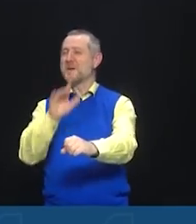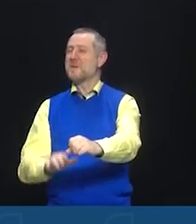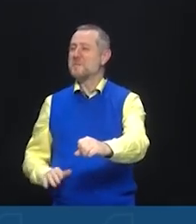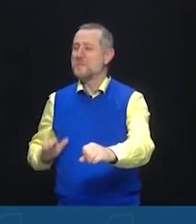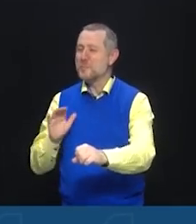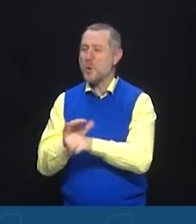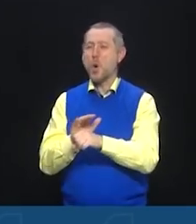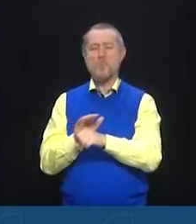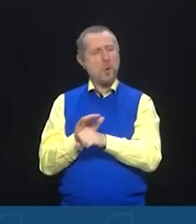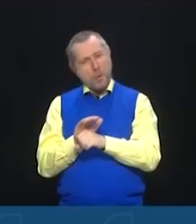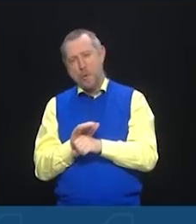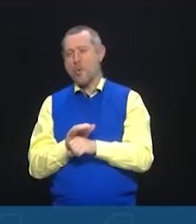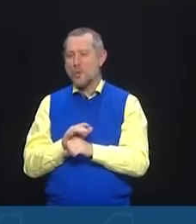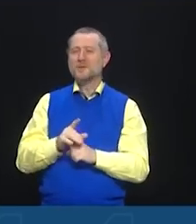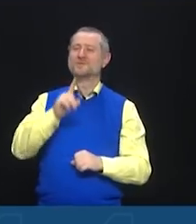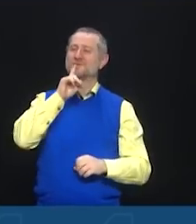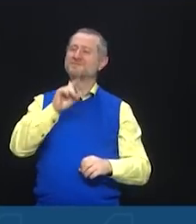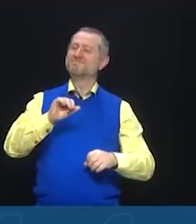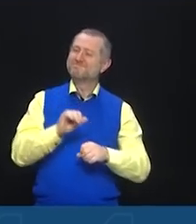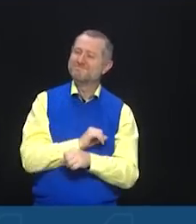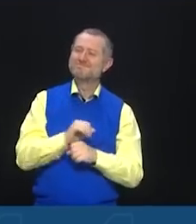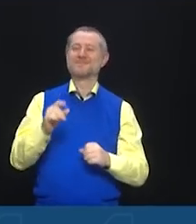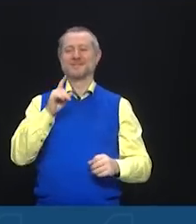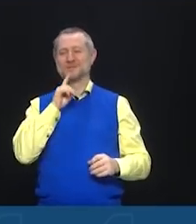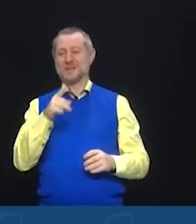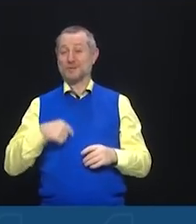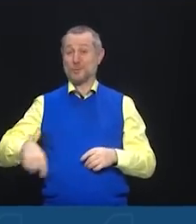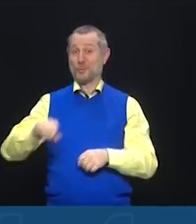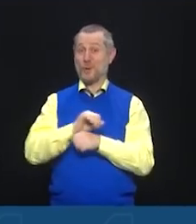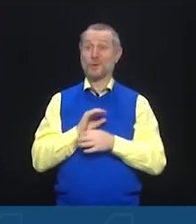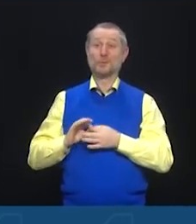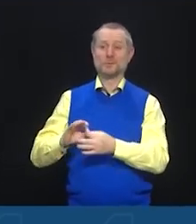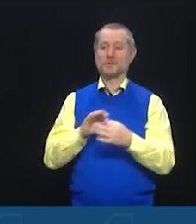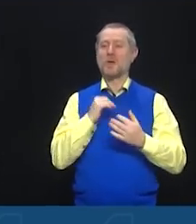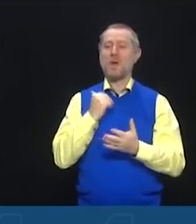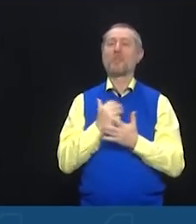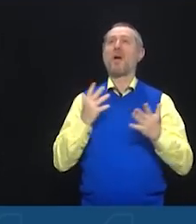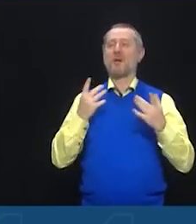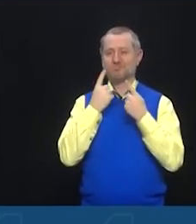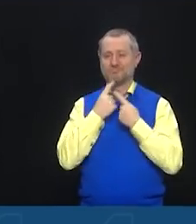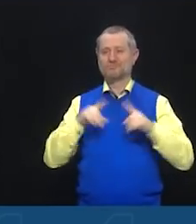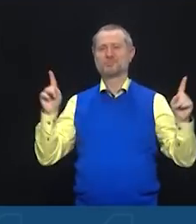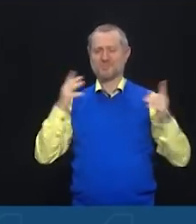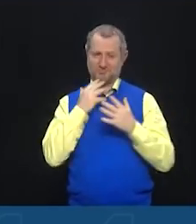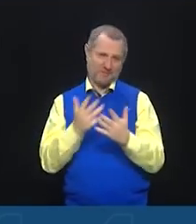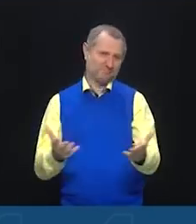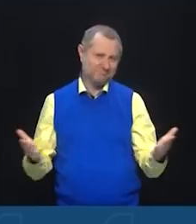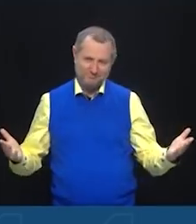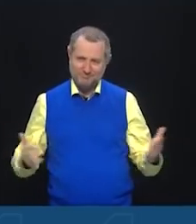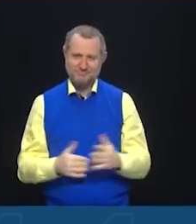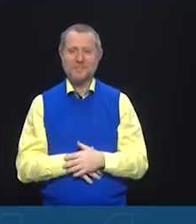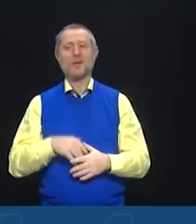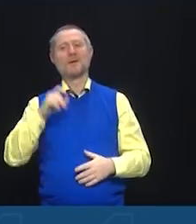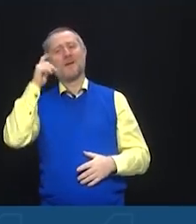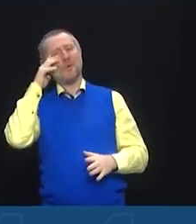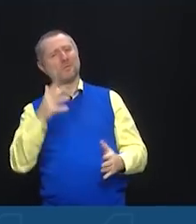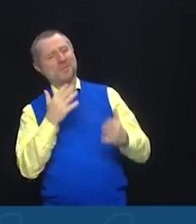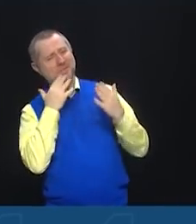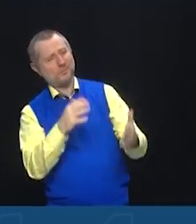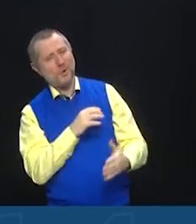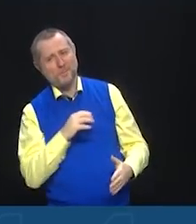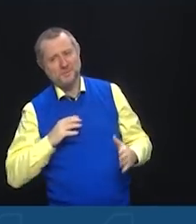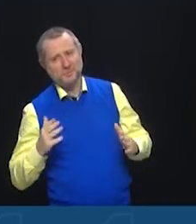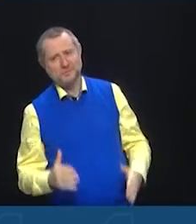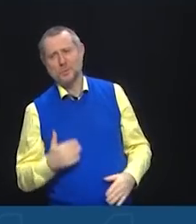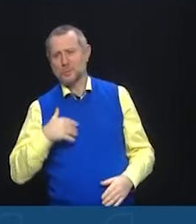is truly our work together that makes a difference. Thank you so much. Thank you so much, Commissioner, and I know you'll be on a call